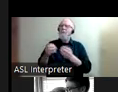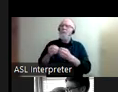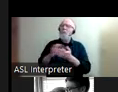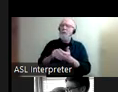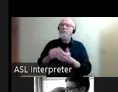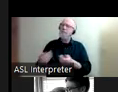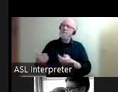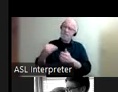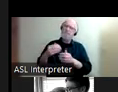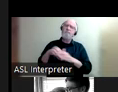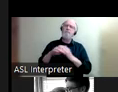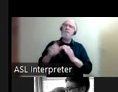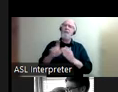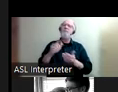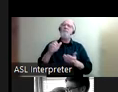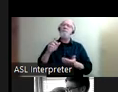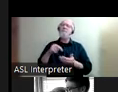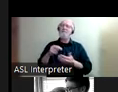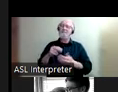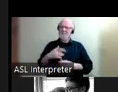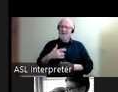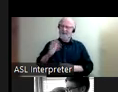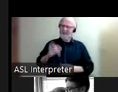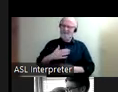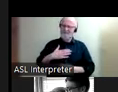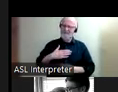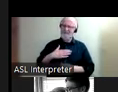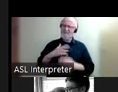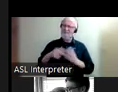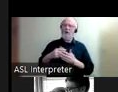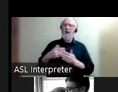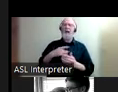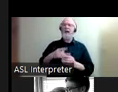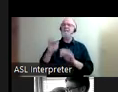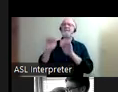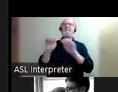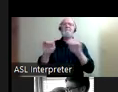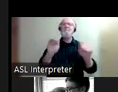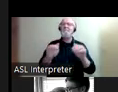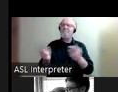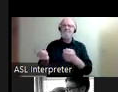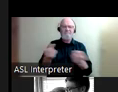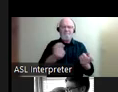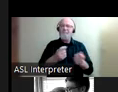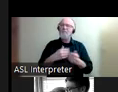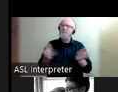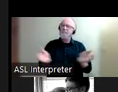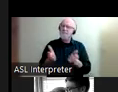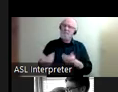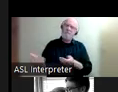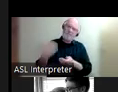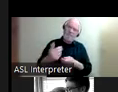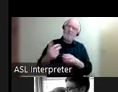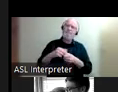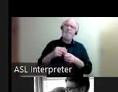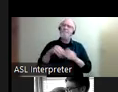and communities. So, and I find that's a big part of my role is community outreach, as well as promoting our libraries to our communities.